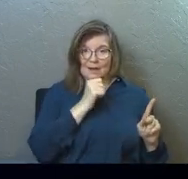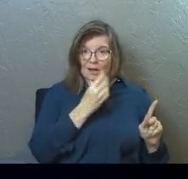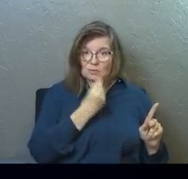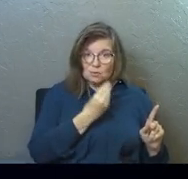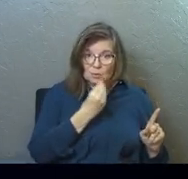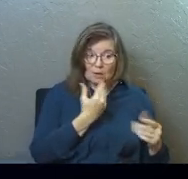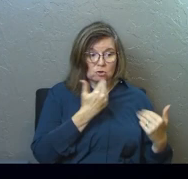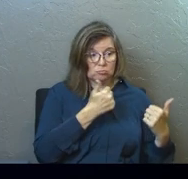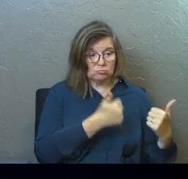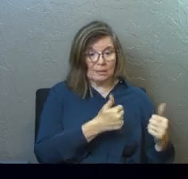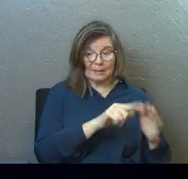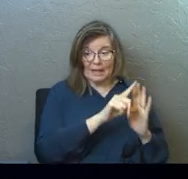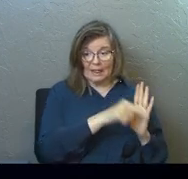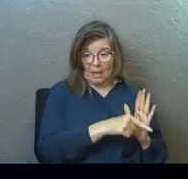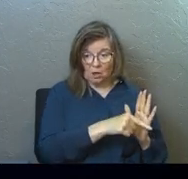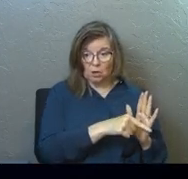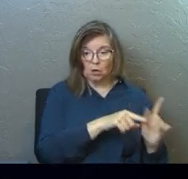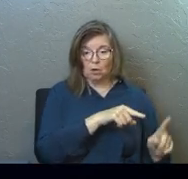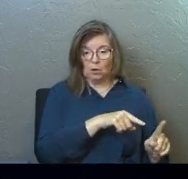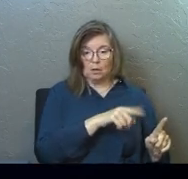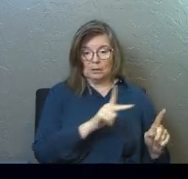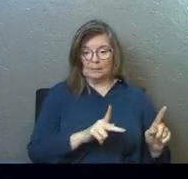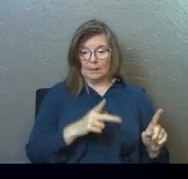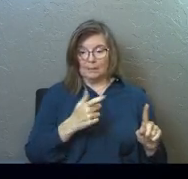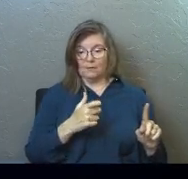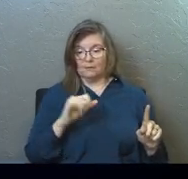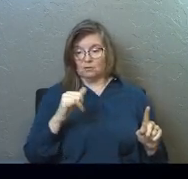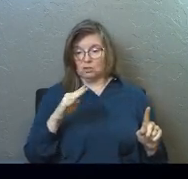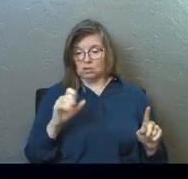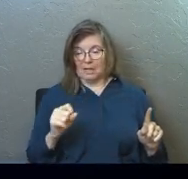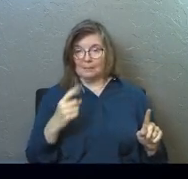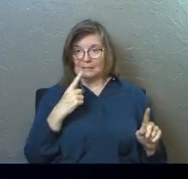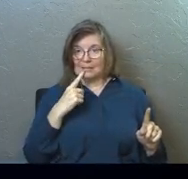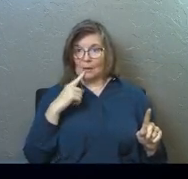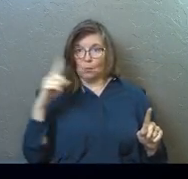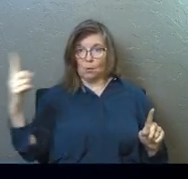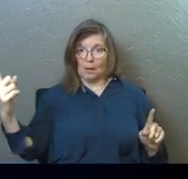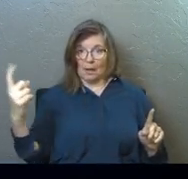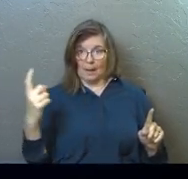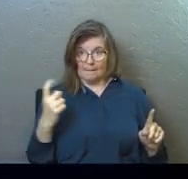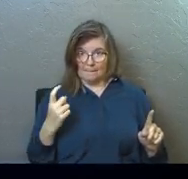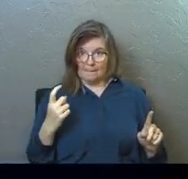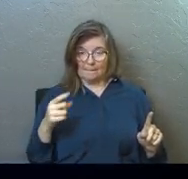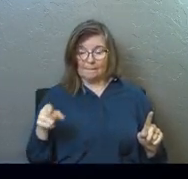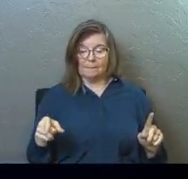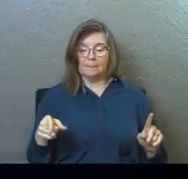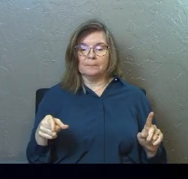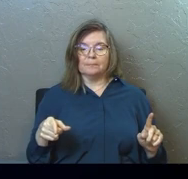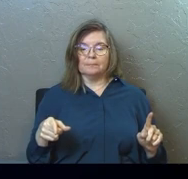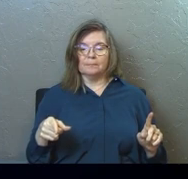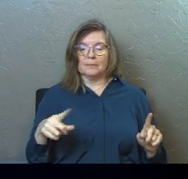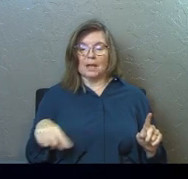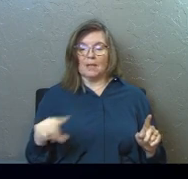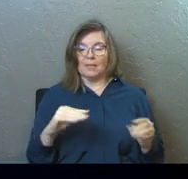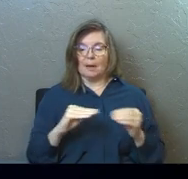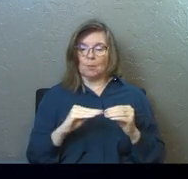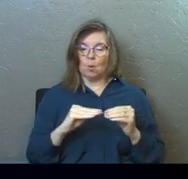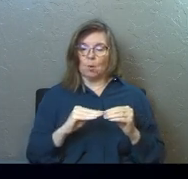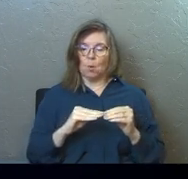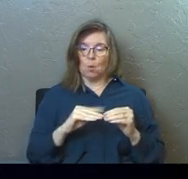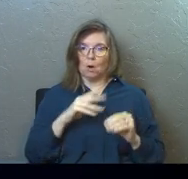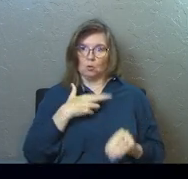all good. But then later, some people from James, it's going to say, is going to come in, and they're